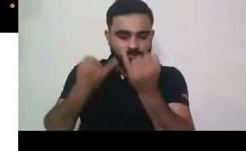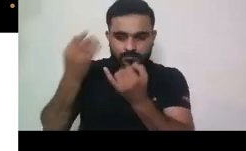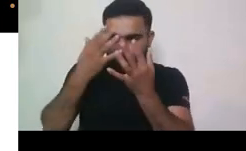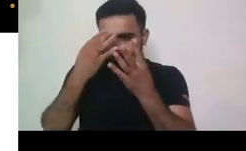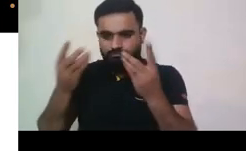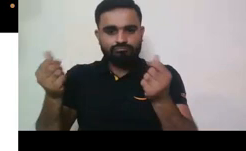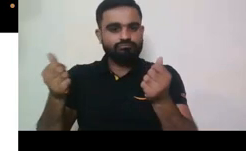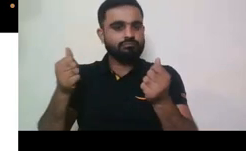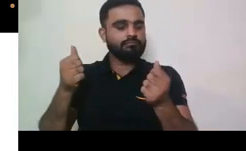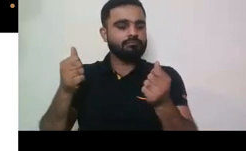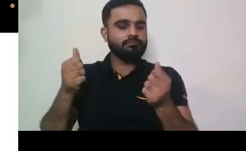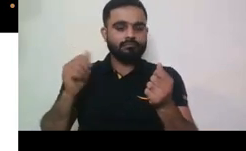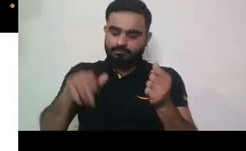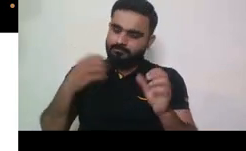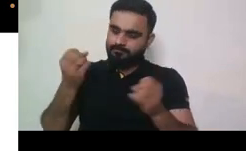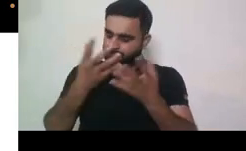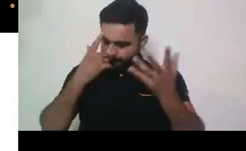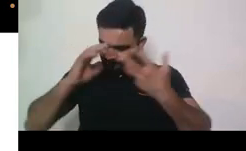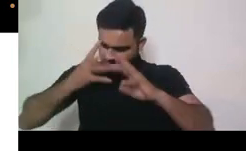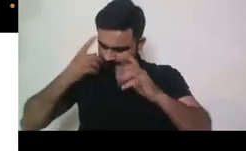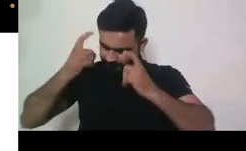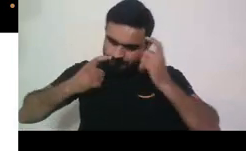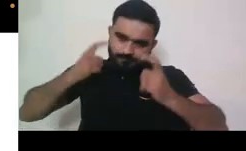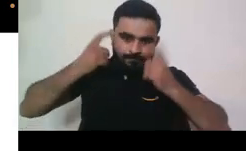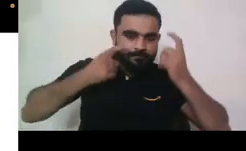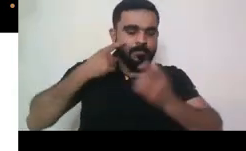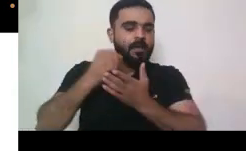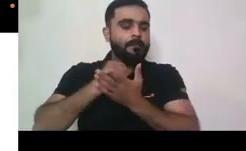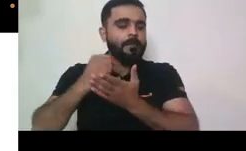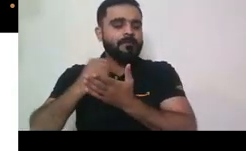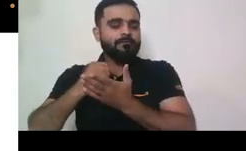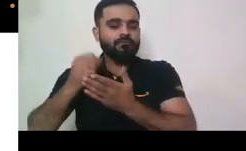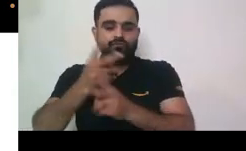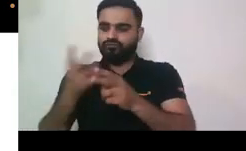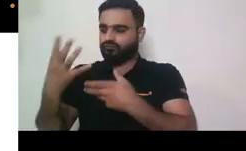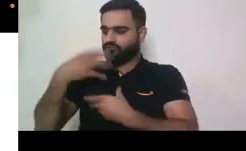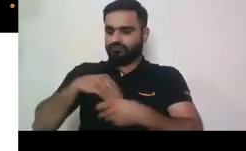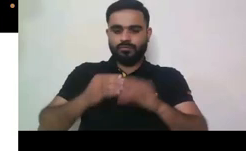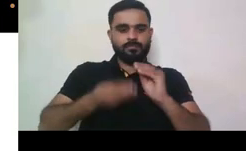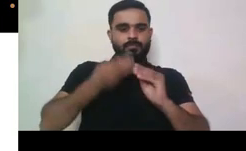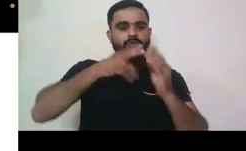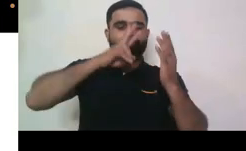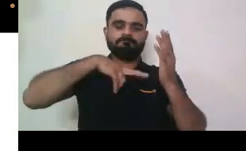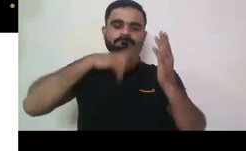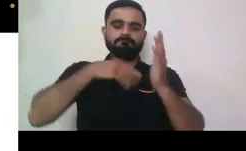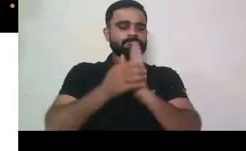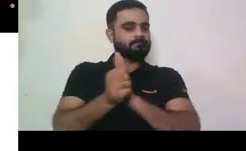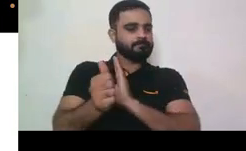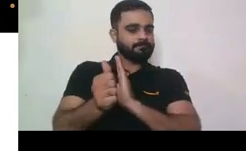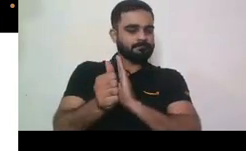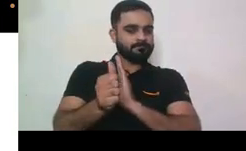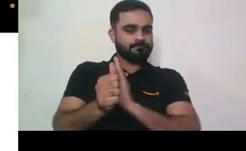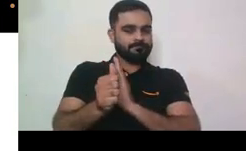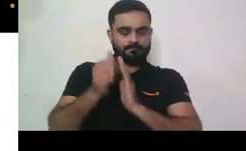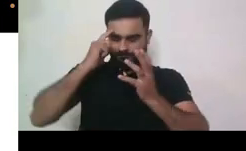for this. Then we started brainstorming what are the various practices that we can adopt to improve the reading skills. While